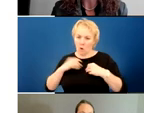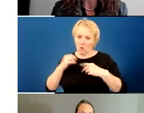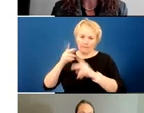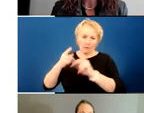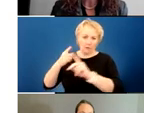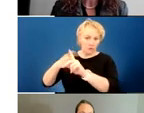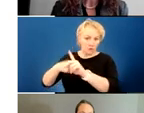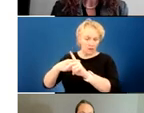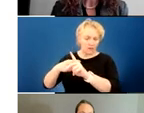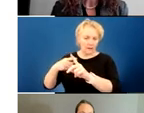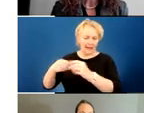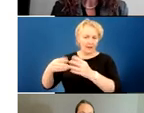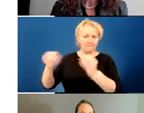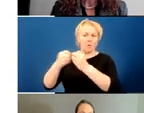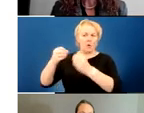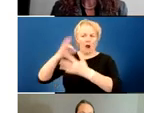the process